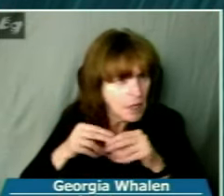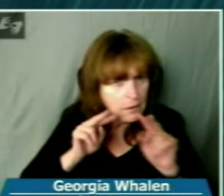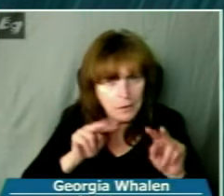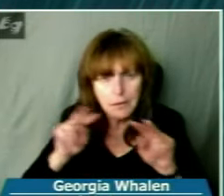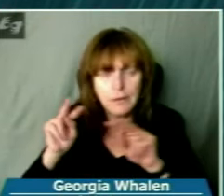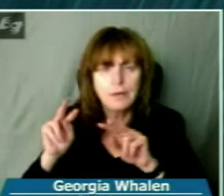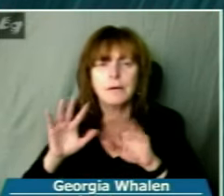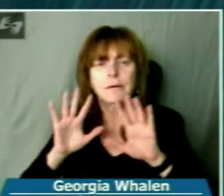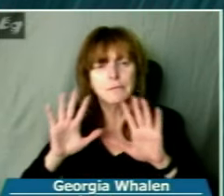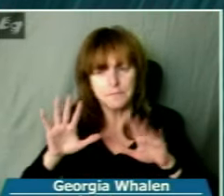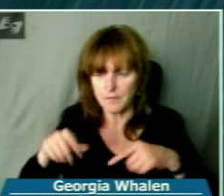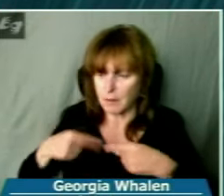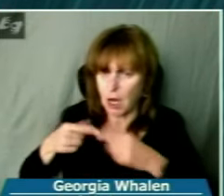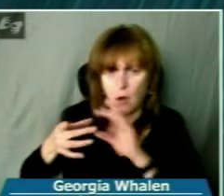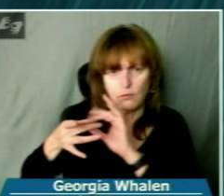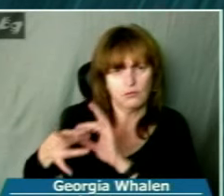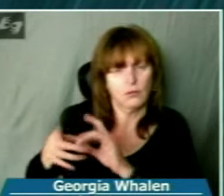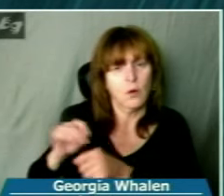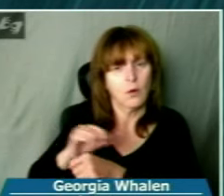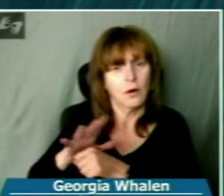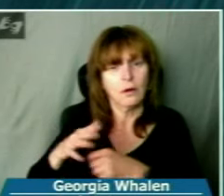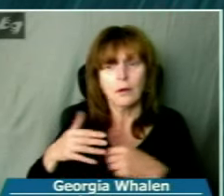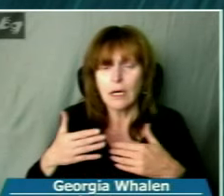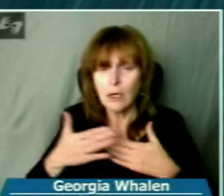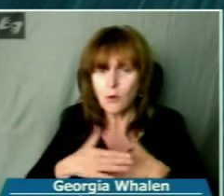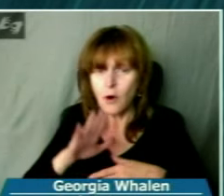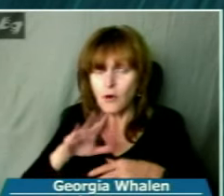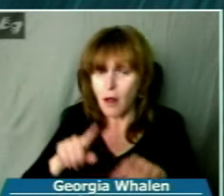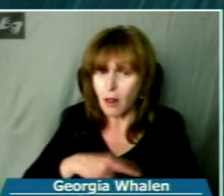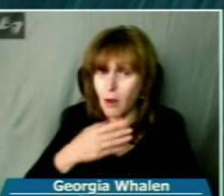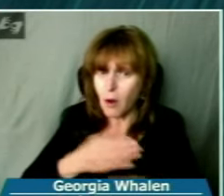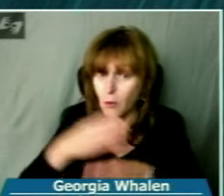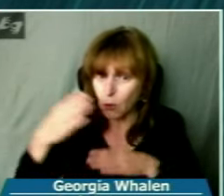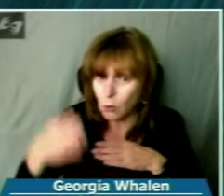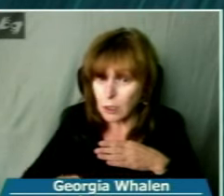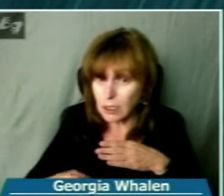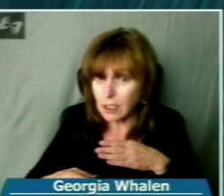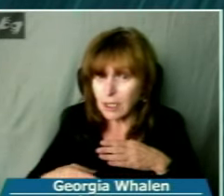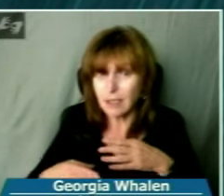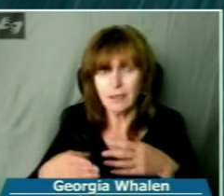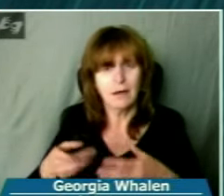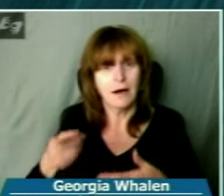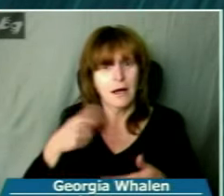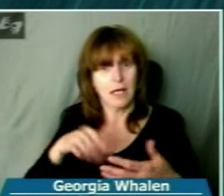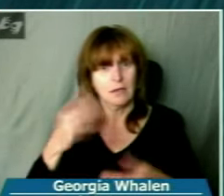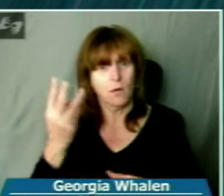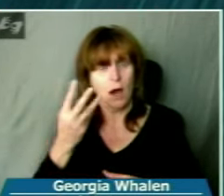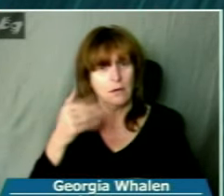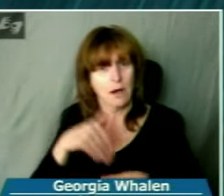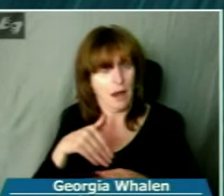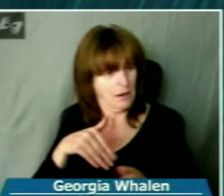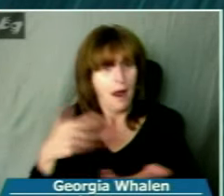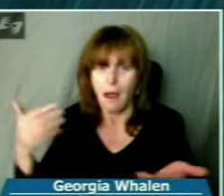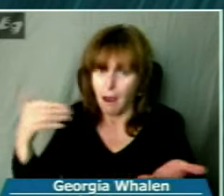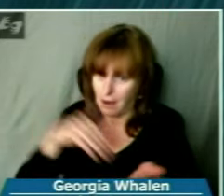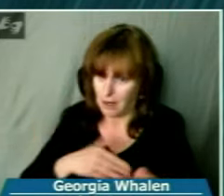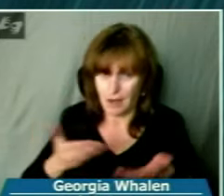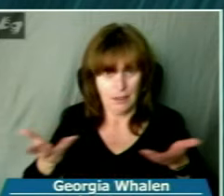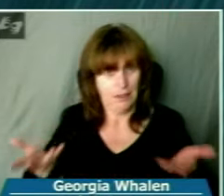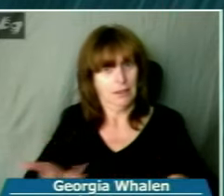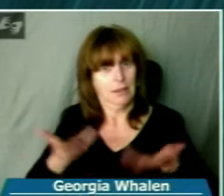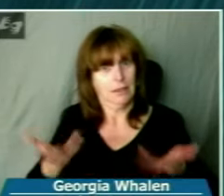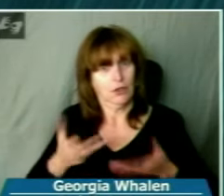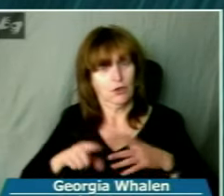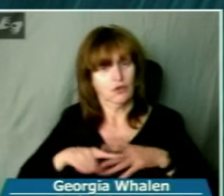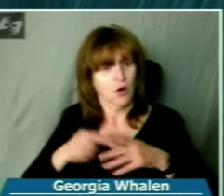COVID-19 outbreak. Enjoy your long weekend. We will be back next Wednesday for another virtual town hall. It all kicks off at